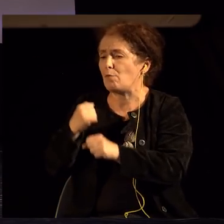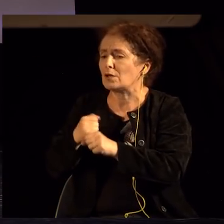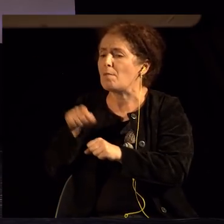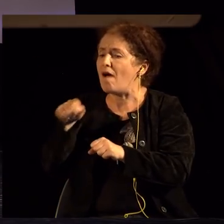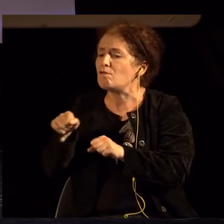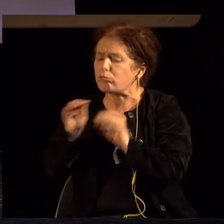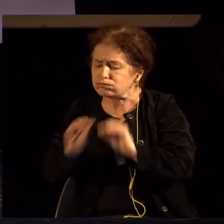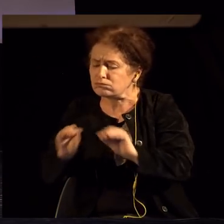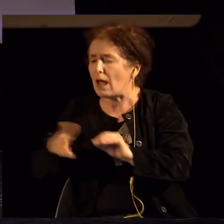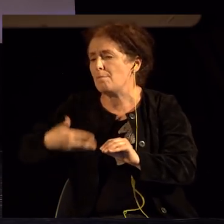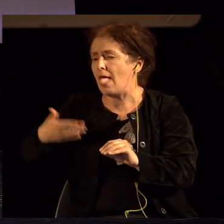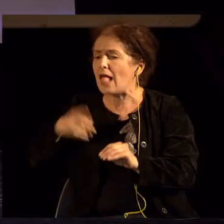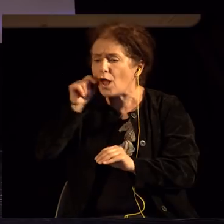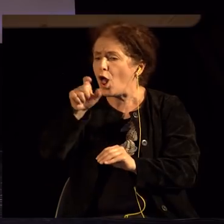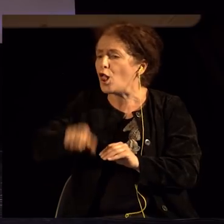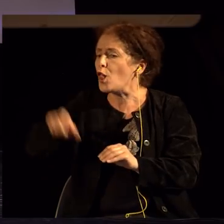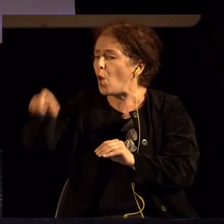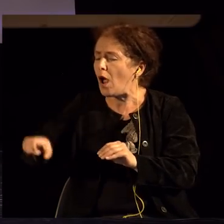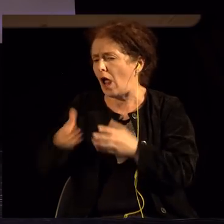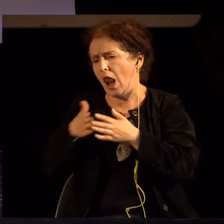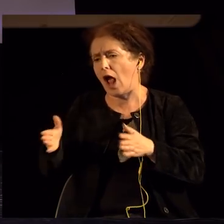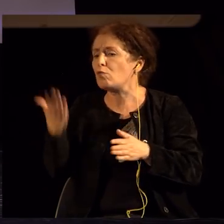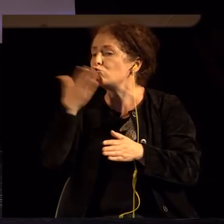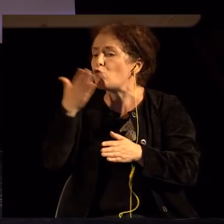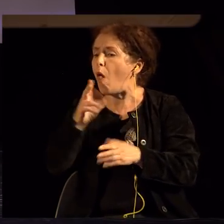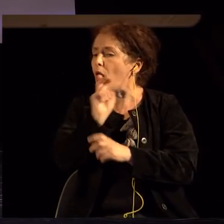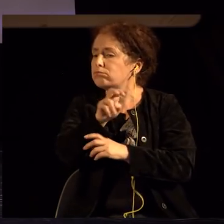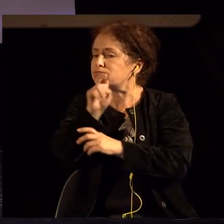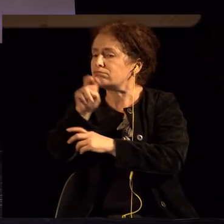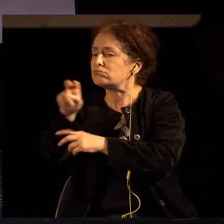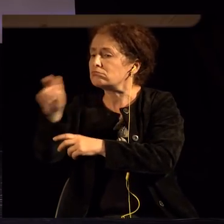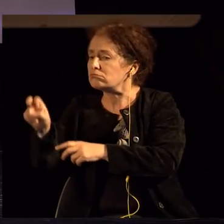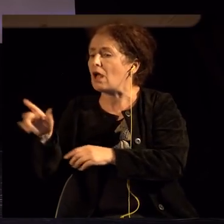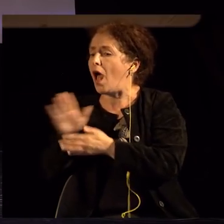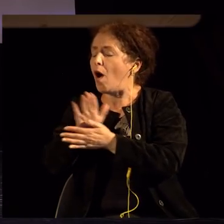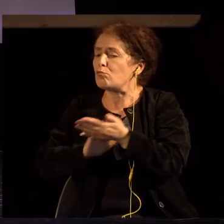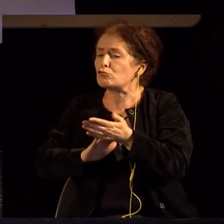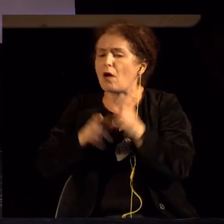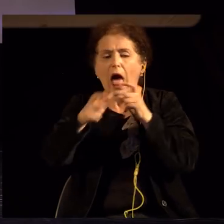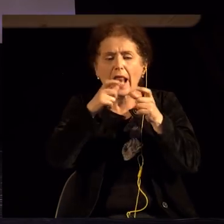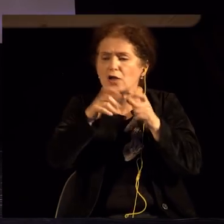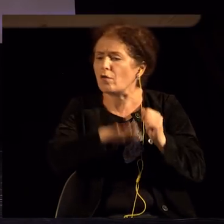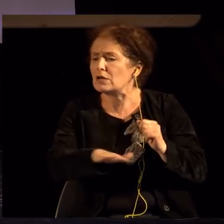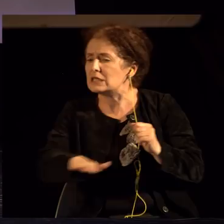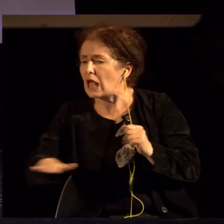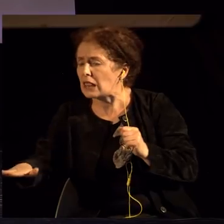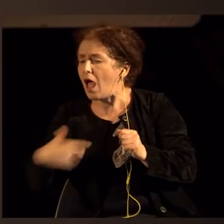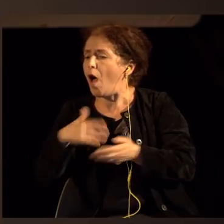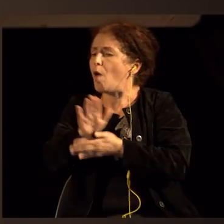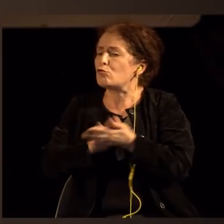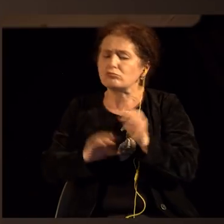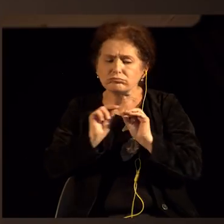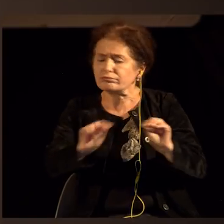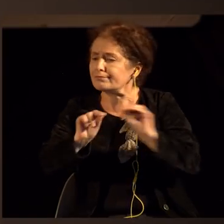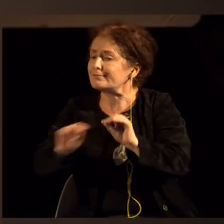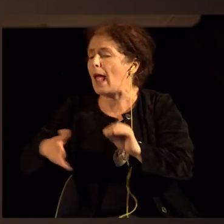mostly to schools, and to start conversations with young people about sex and relationships. And